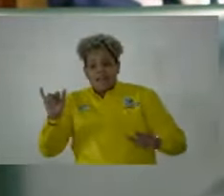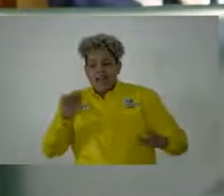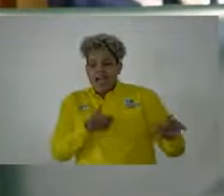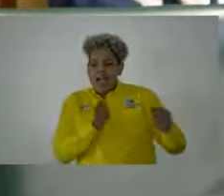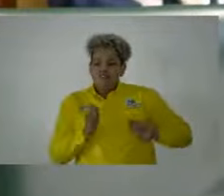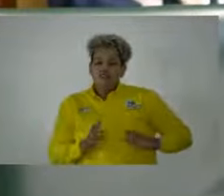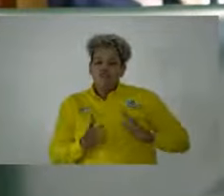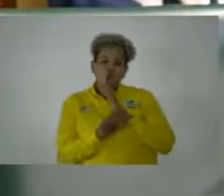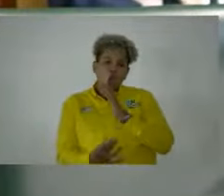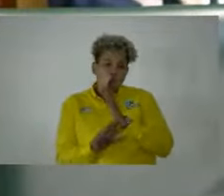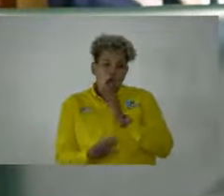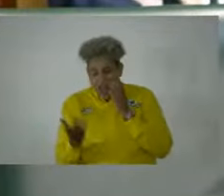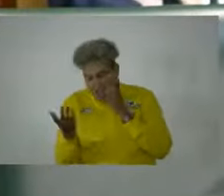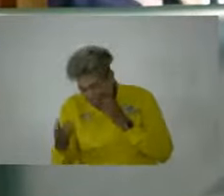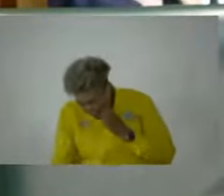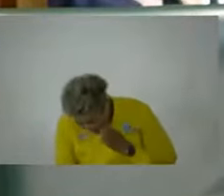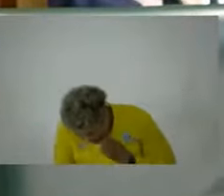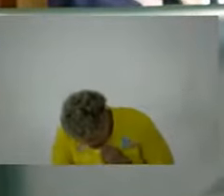extracting oil.